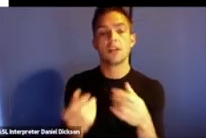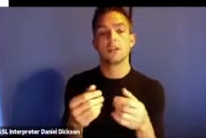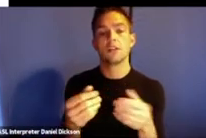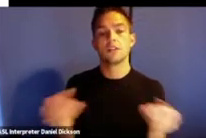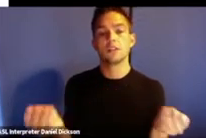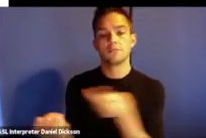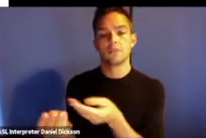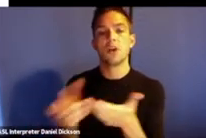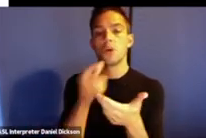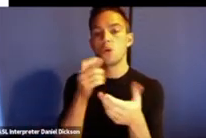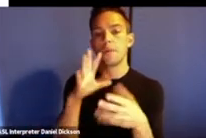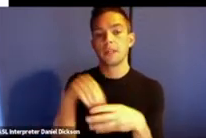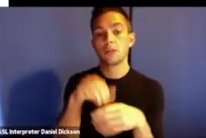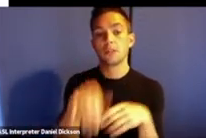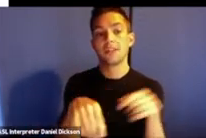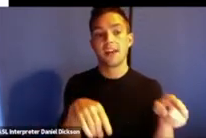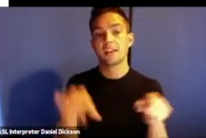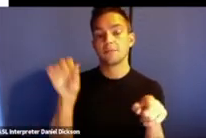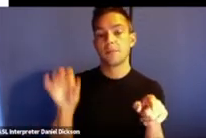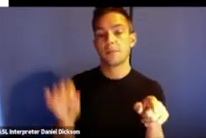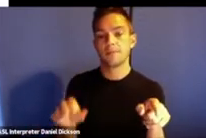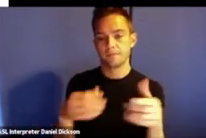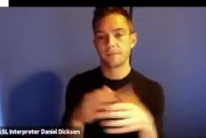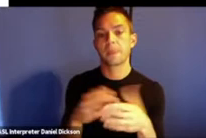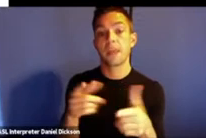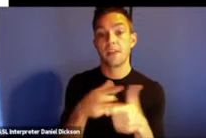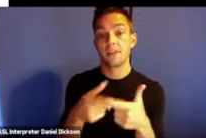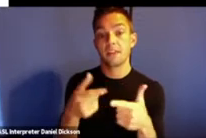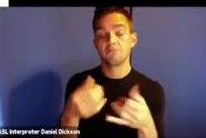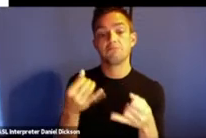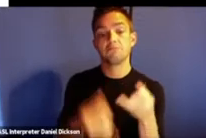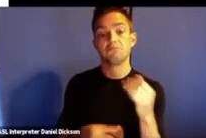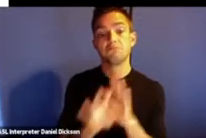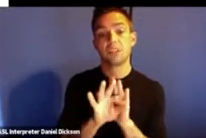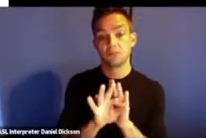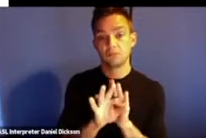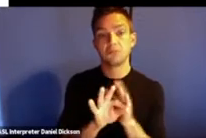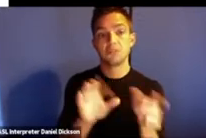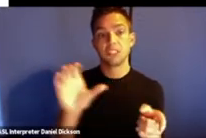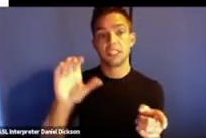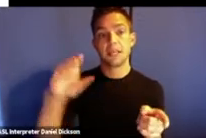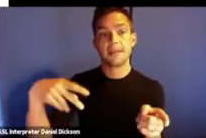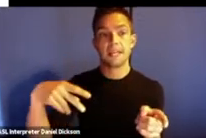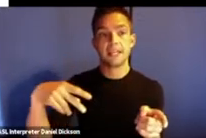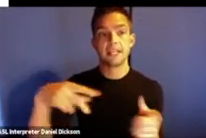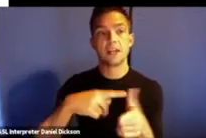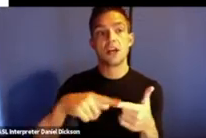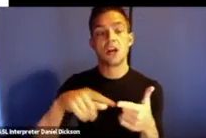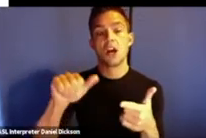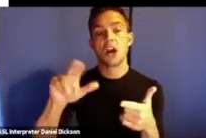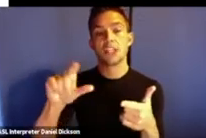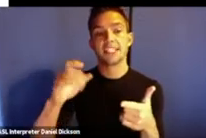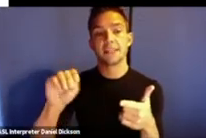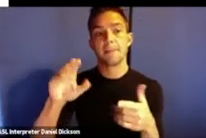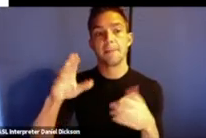was going to be included in this, and then it ended up being decided that it would be CP, autism spectrum disorders,